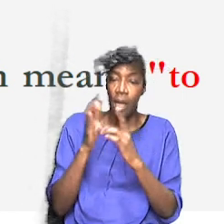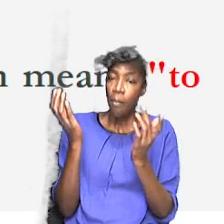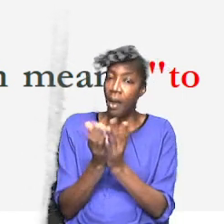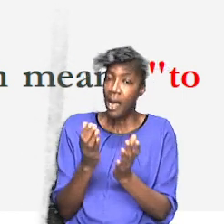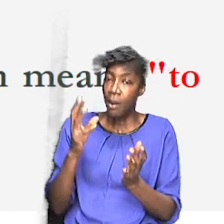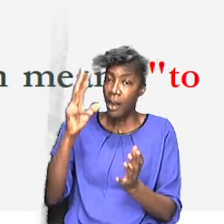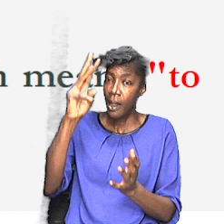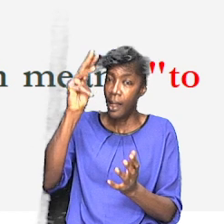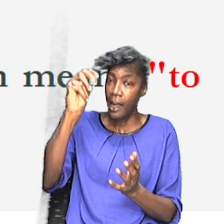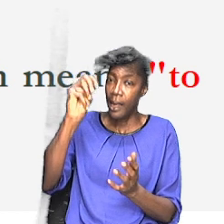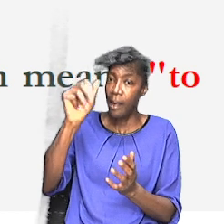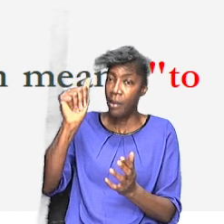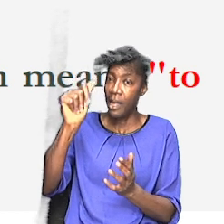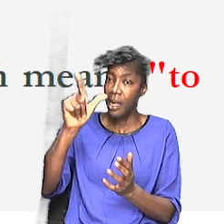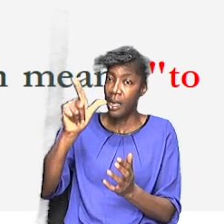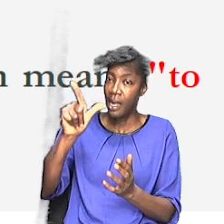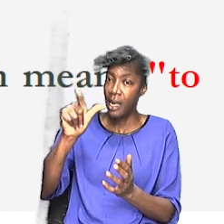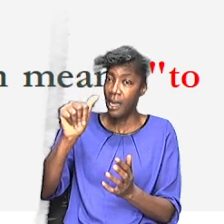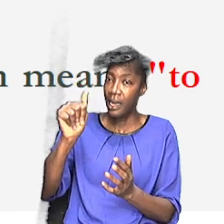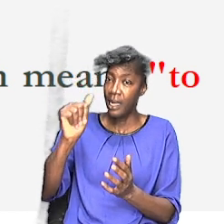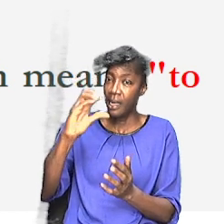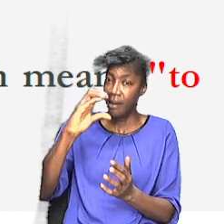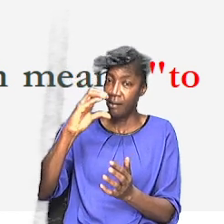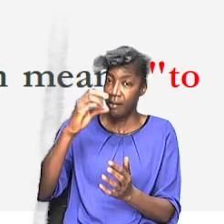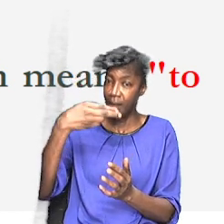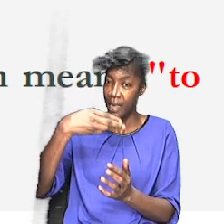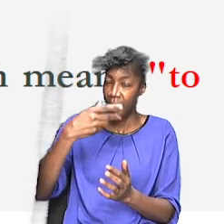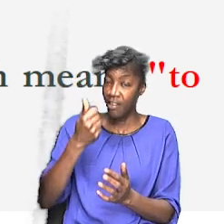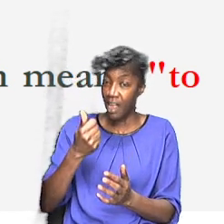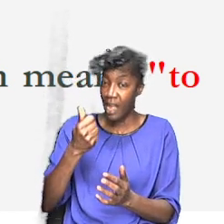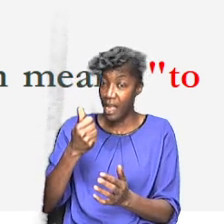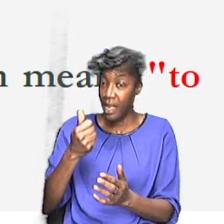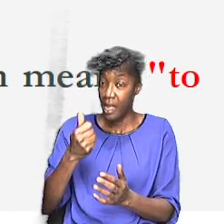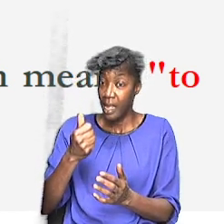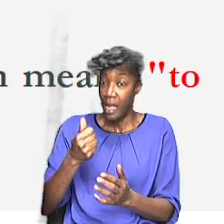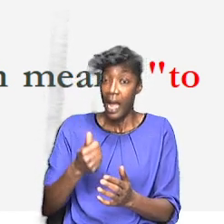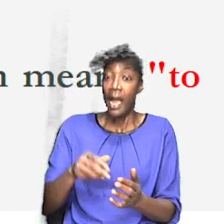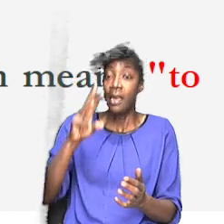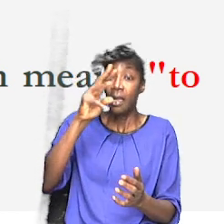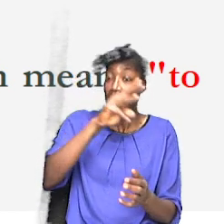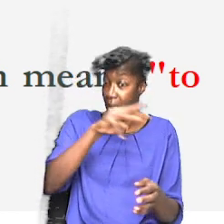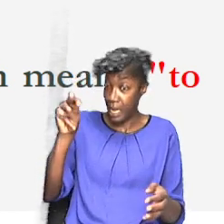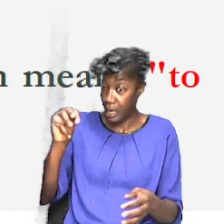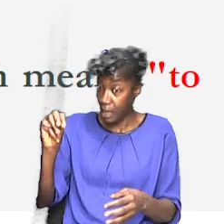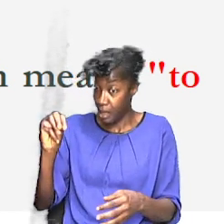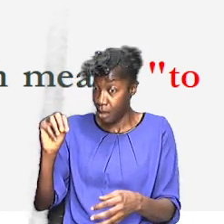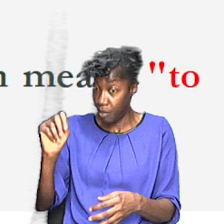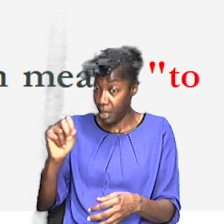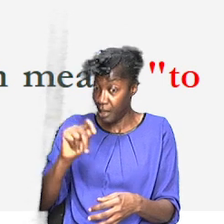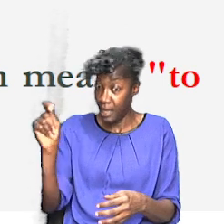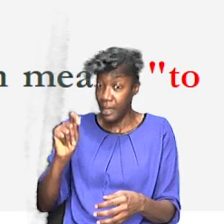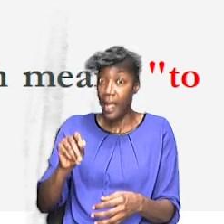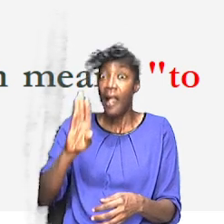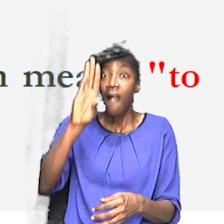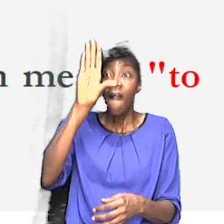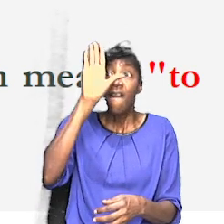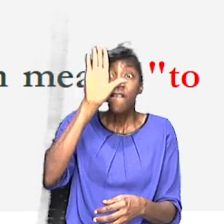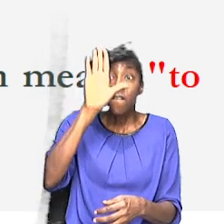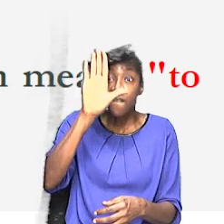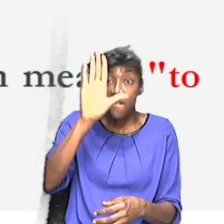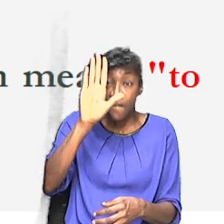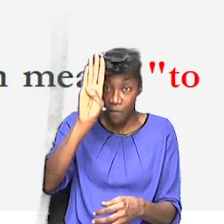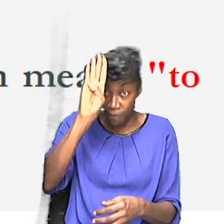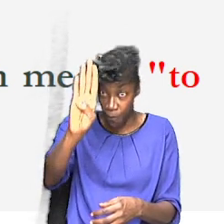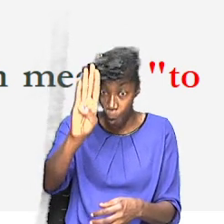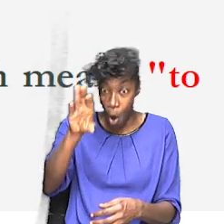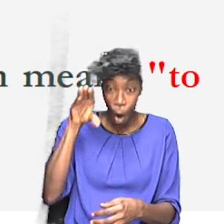of Matthew, there is about 400 years. They call it the 400 silent years. Amen. And according to